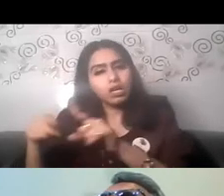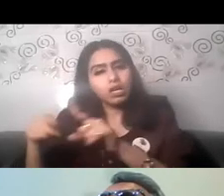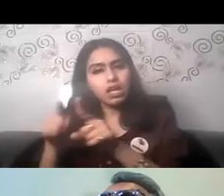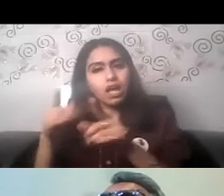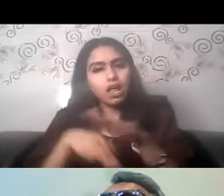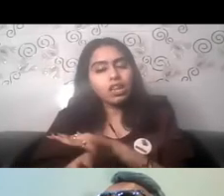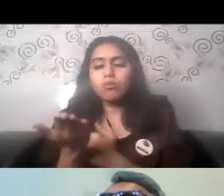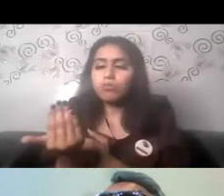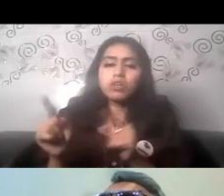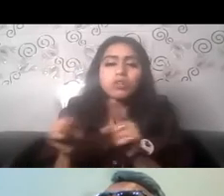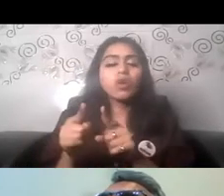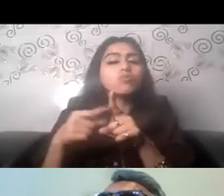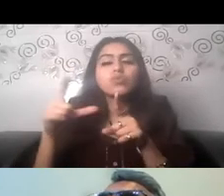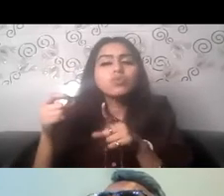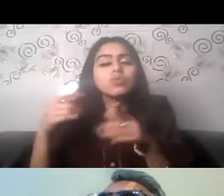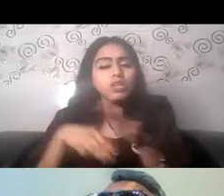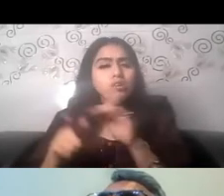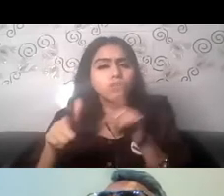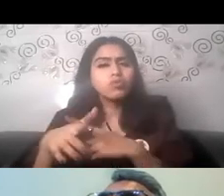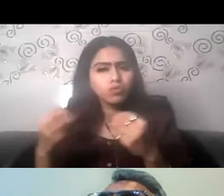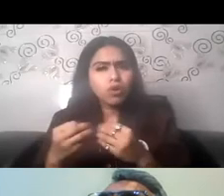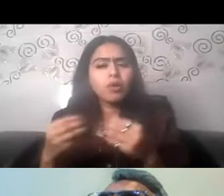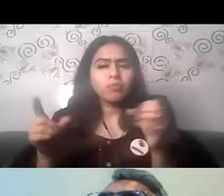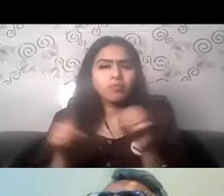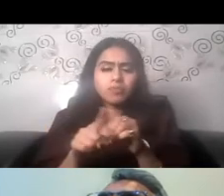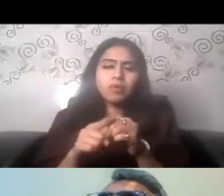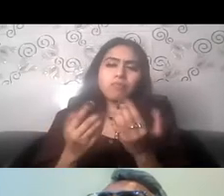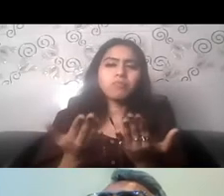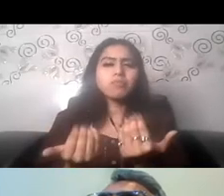to kind of get a job, hold down a job as well.